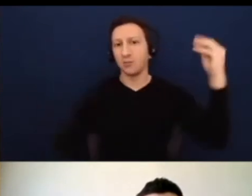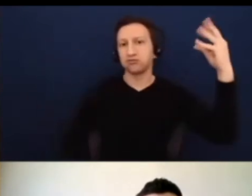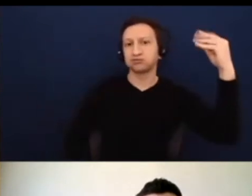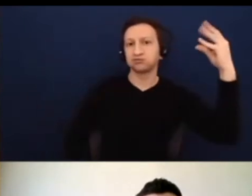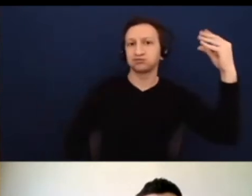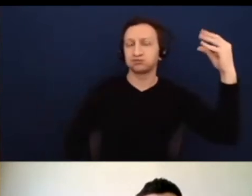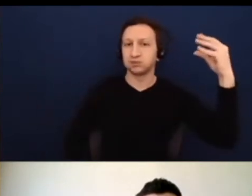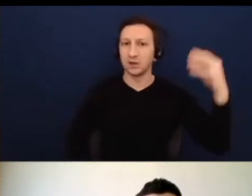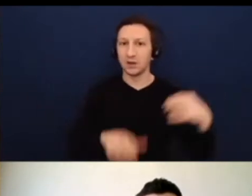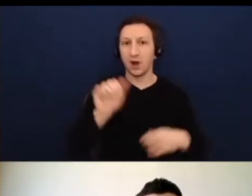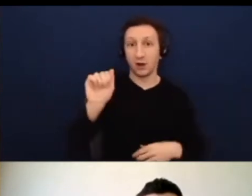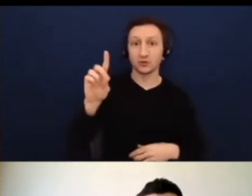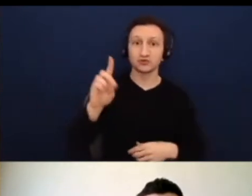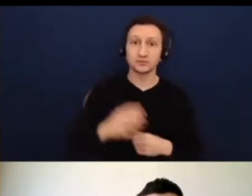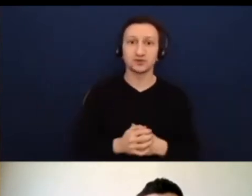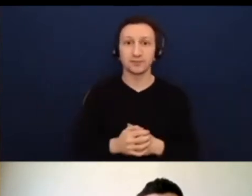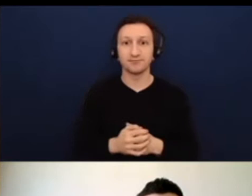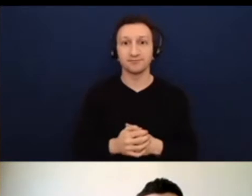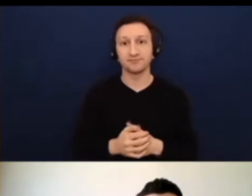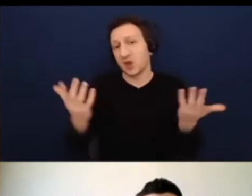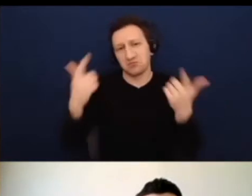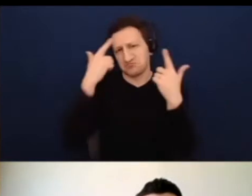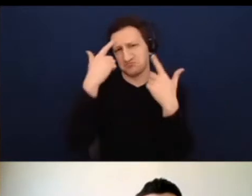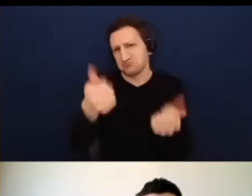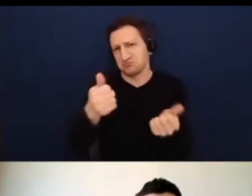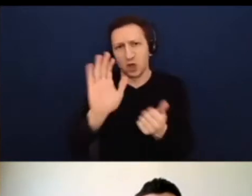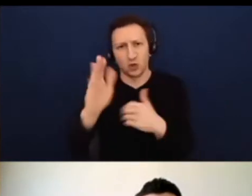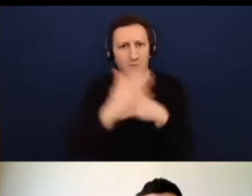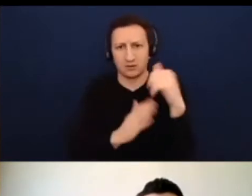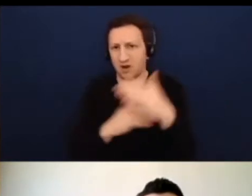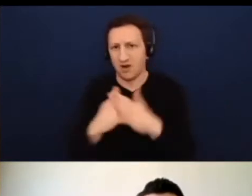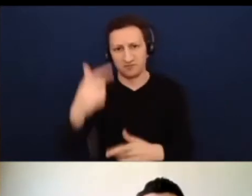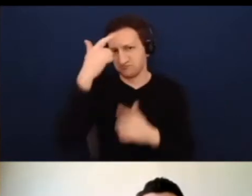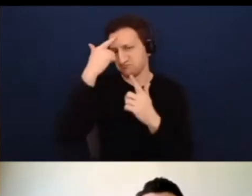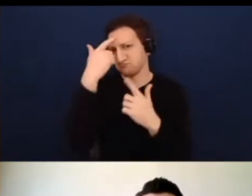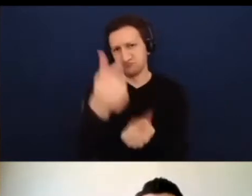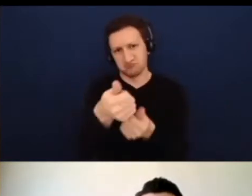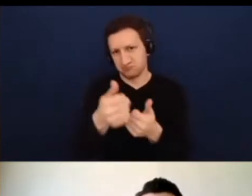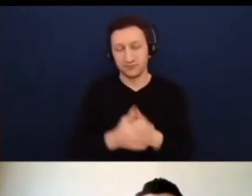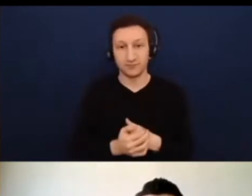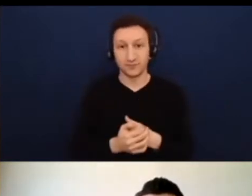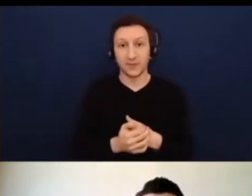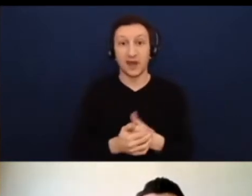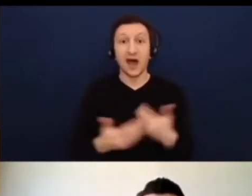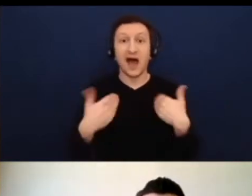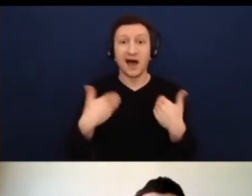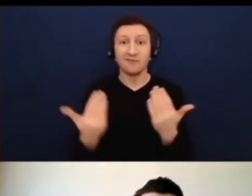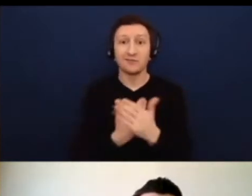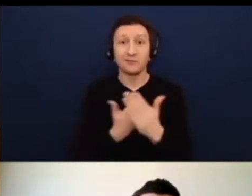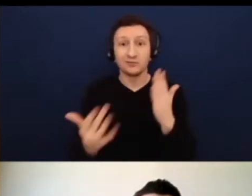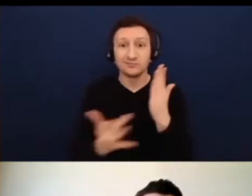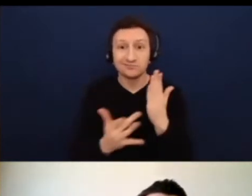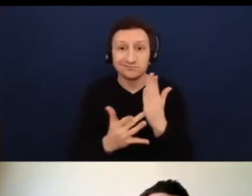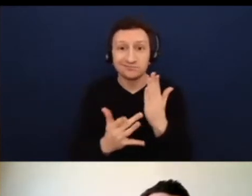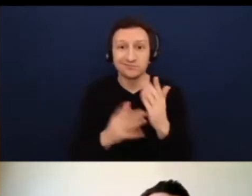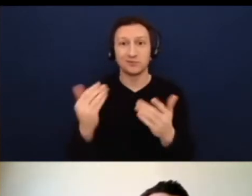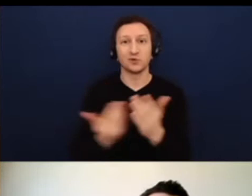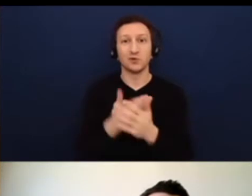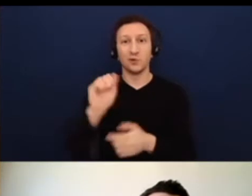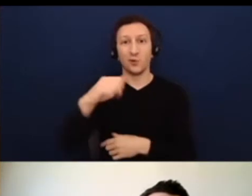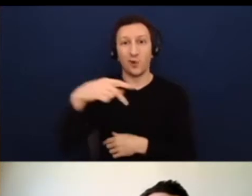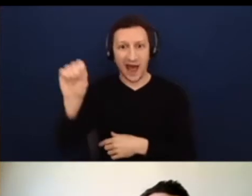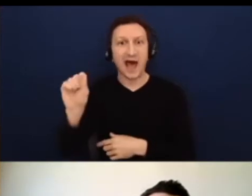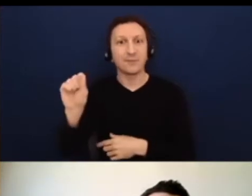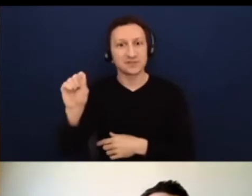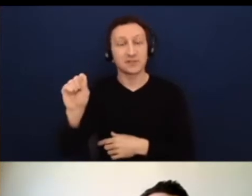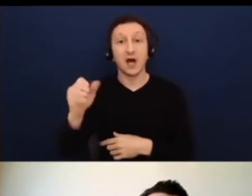there's many ways to experience this, and there are more now than ever before. There are apps that are being created, and those will sync sometimes